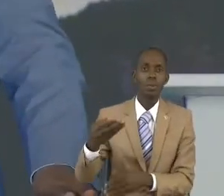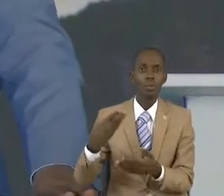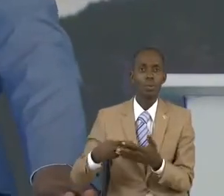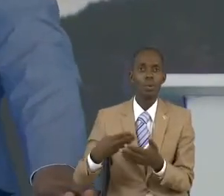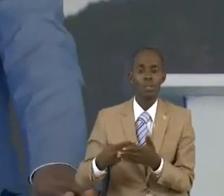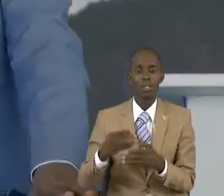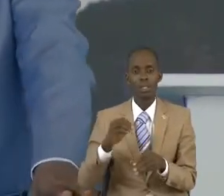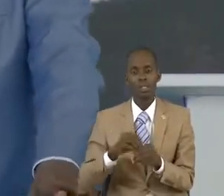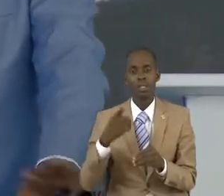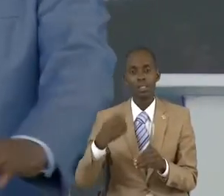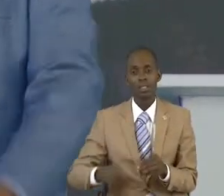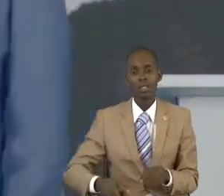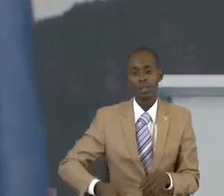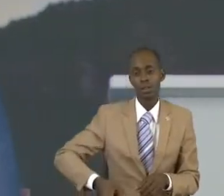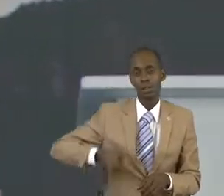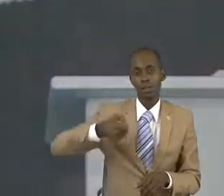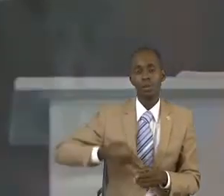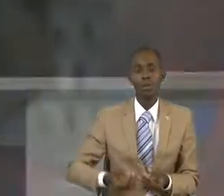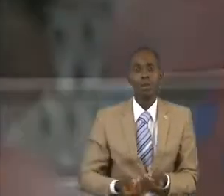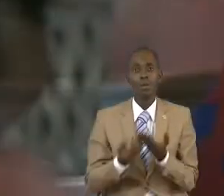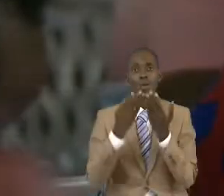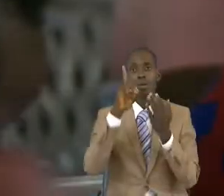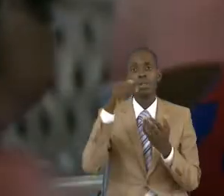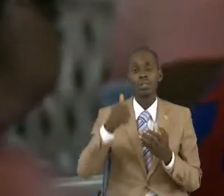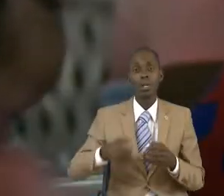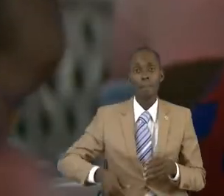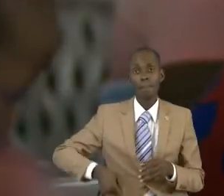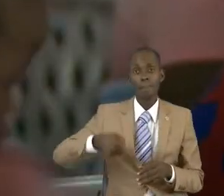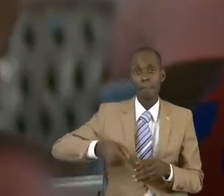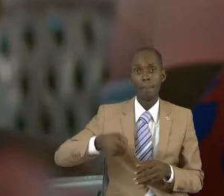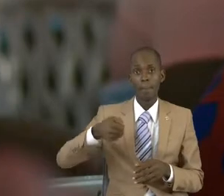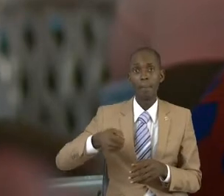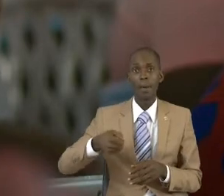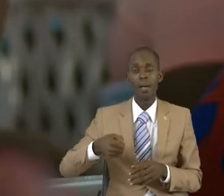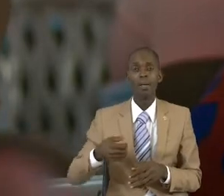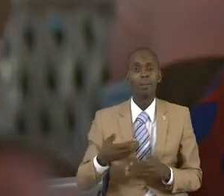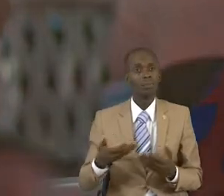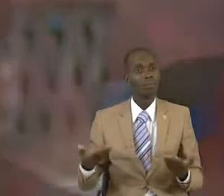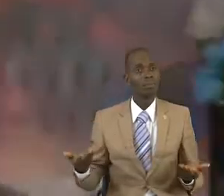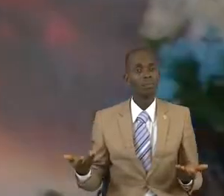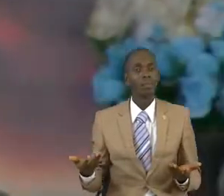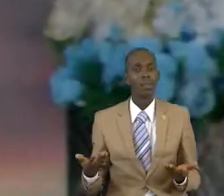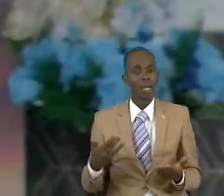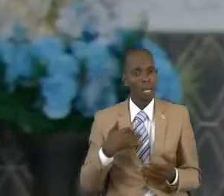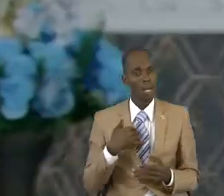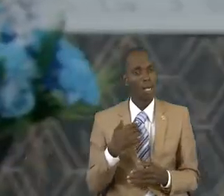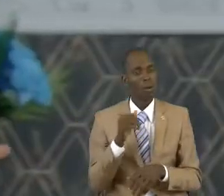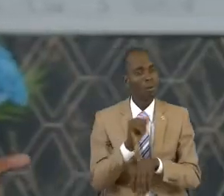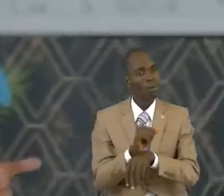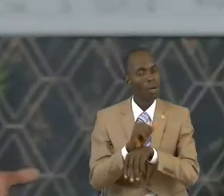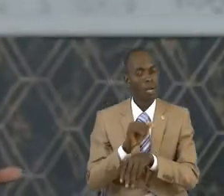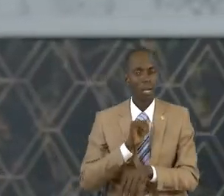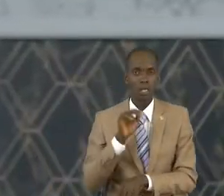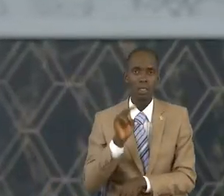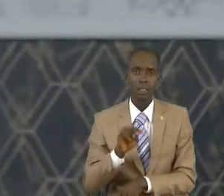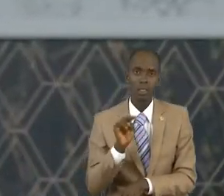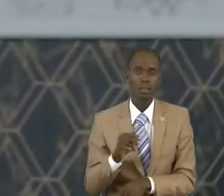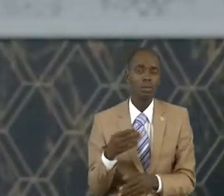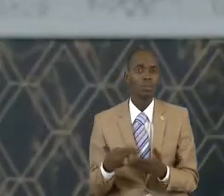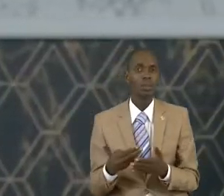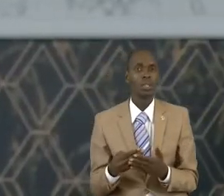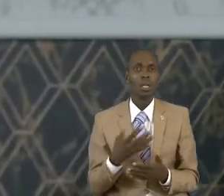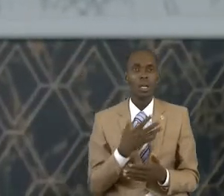offering bag. And he said, I'm out of work. I need money. And he puts his